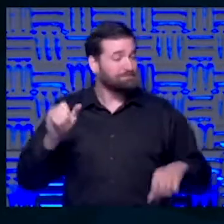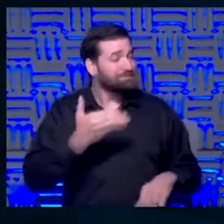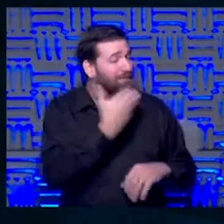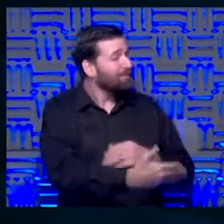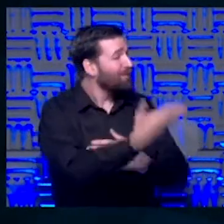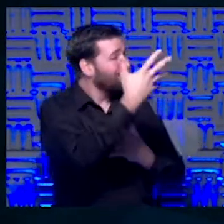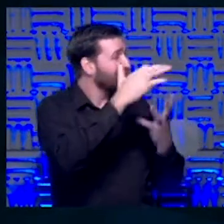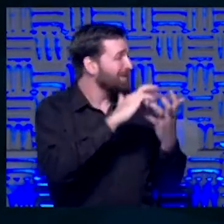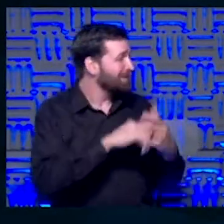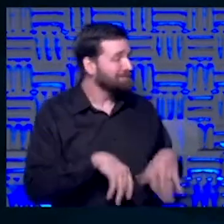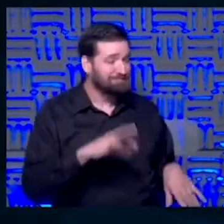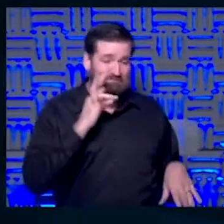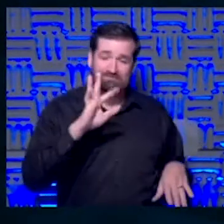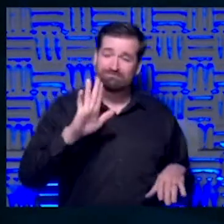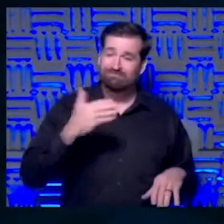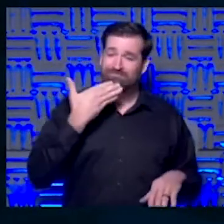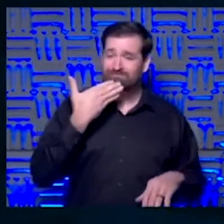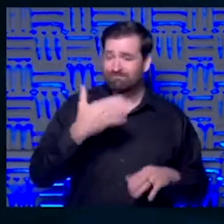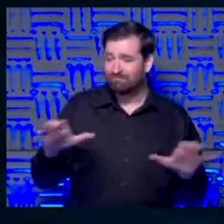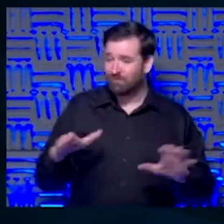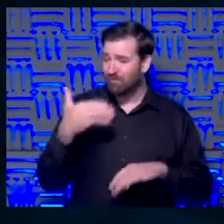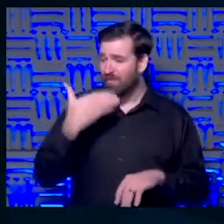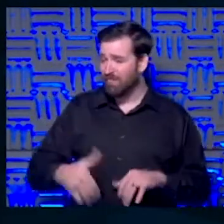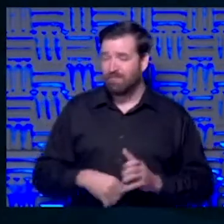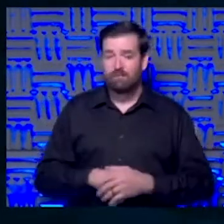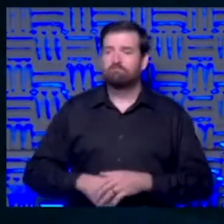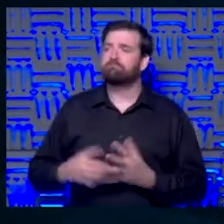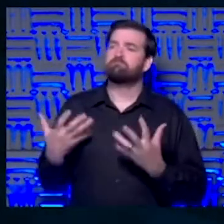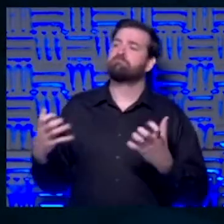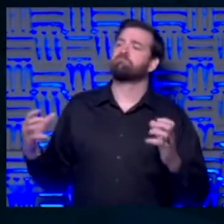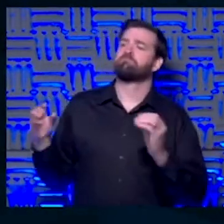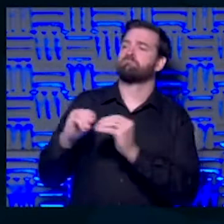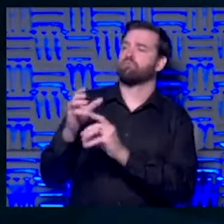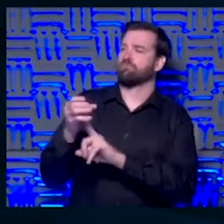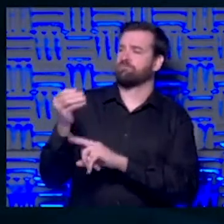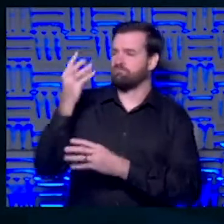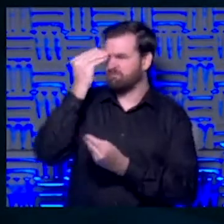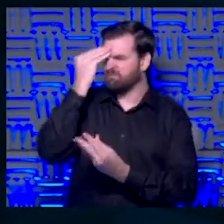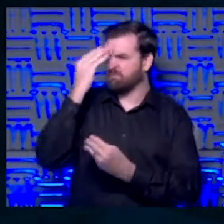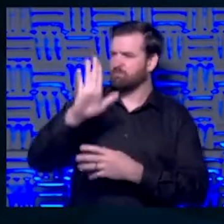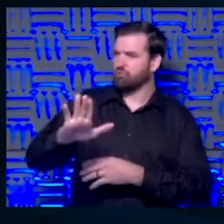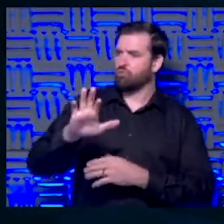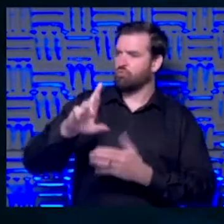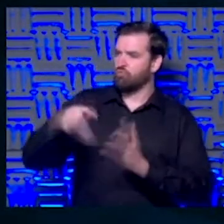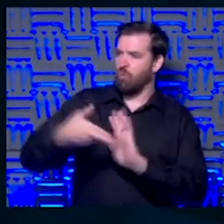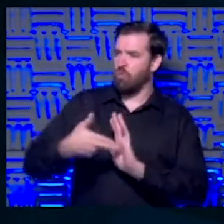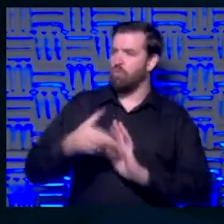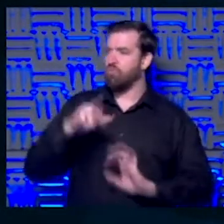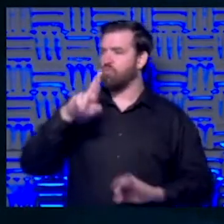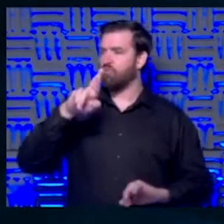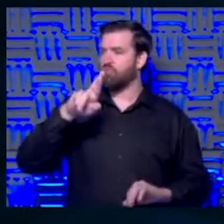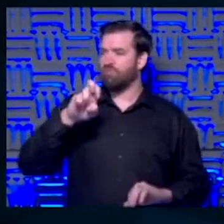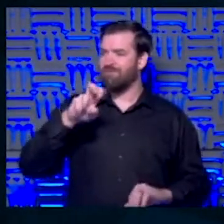Thanks for having me. I'm doing well. Good. Okay, so I just want to find out a little bit about your role with the Revive program.